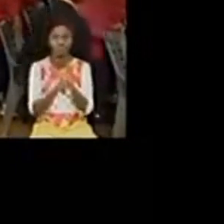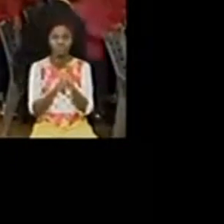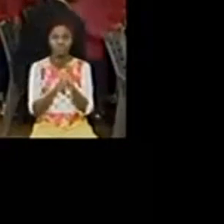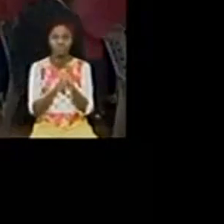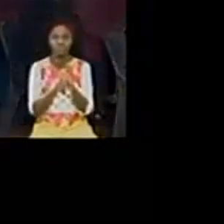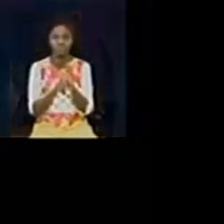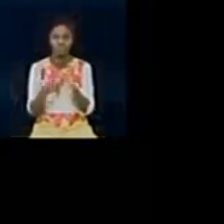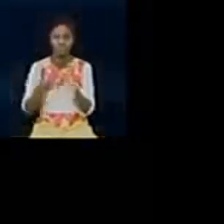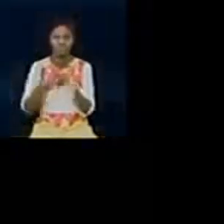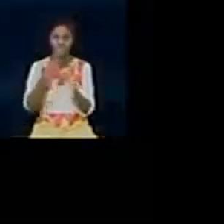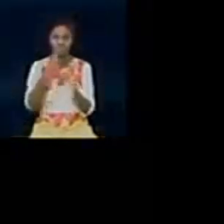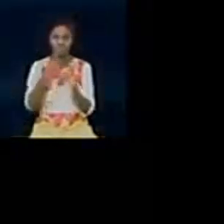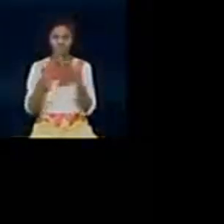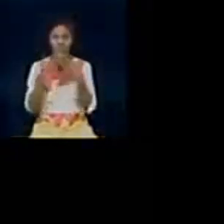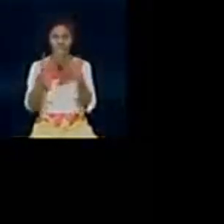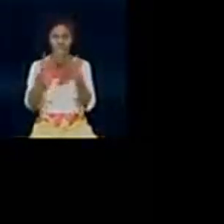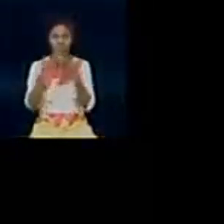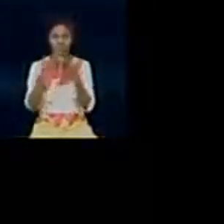We are grateful, Lord.